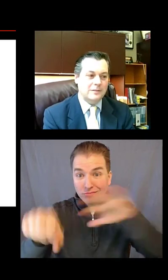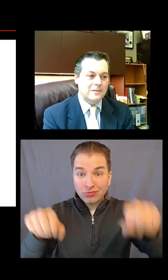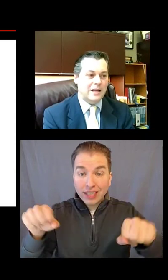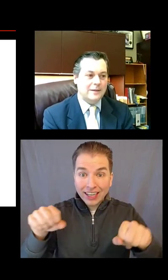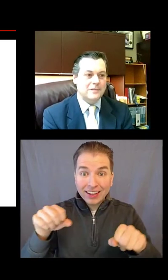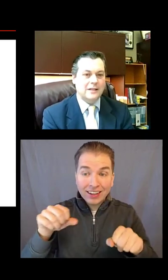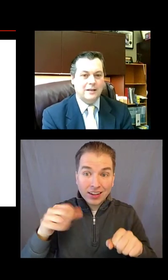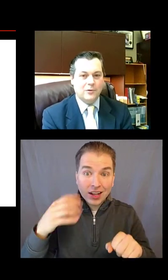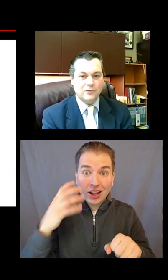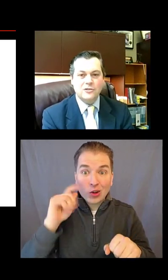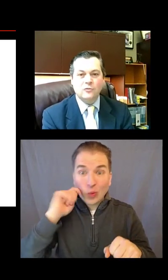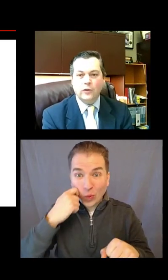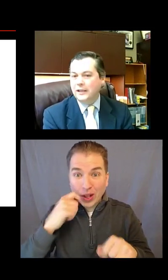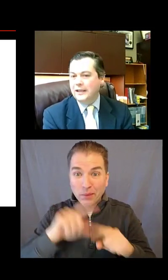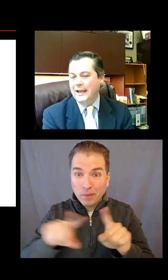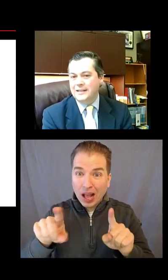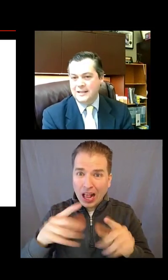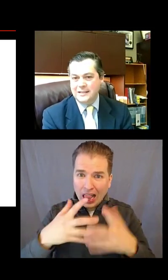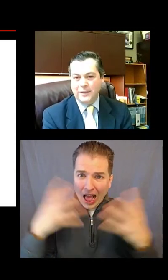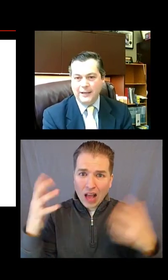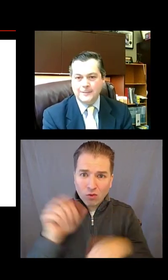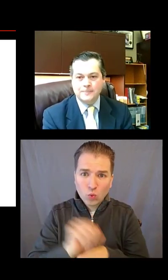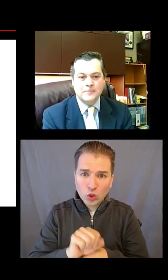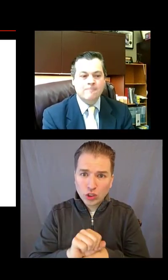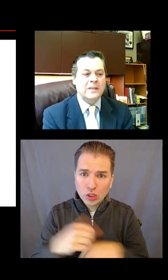work sometimes than a person really